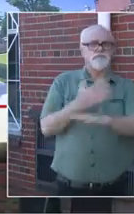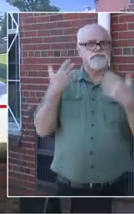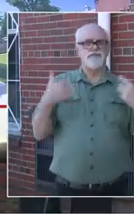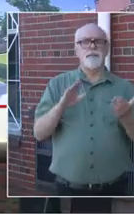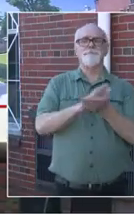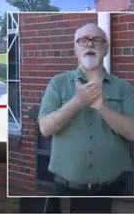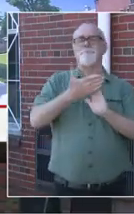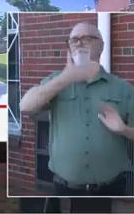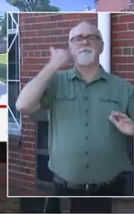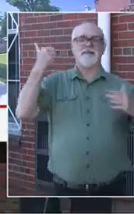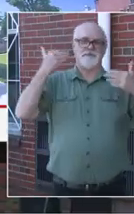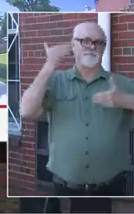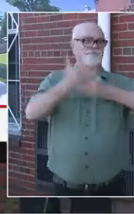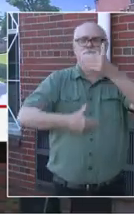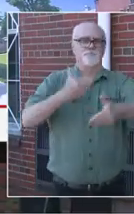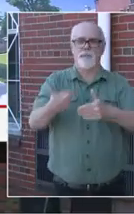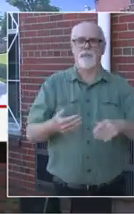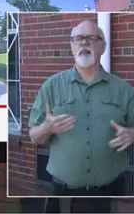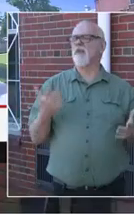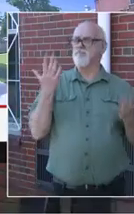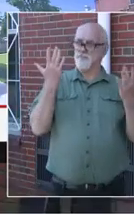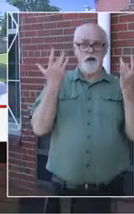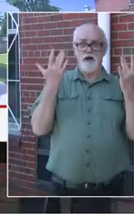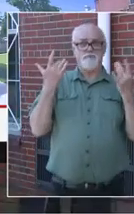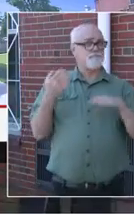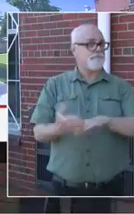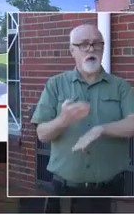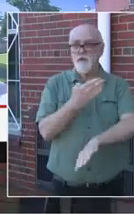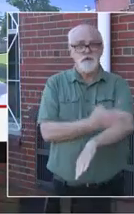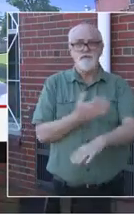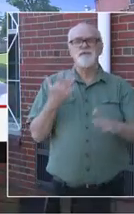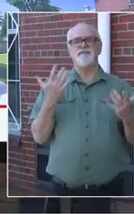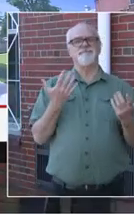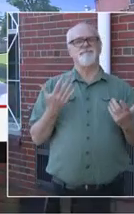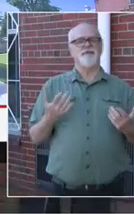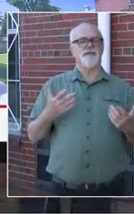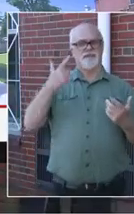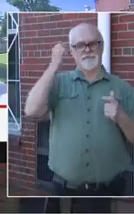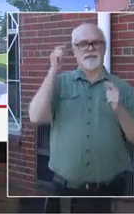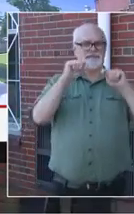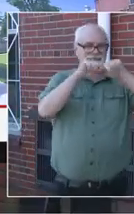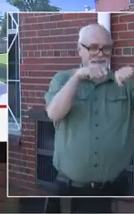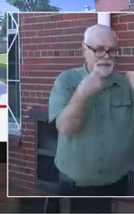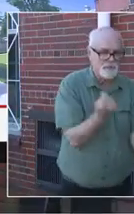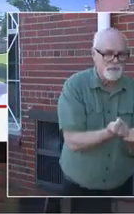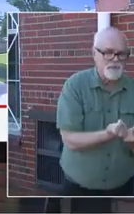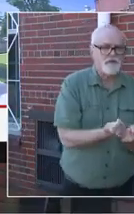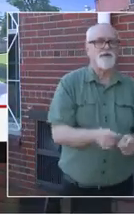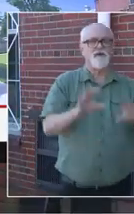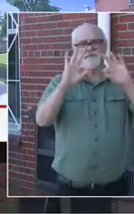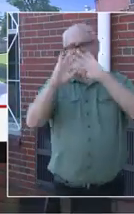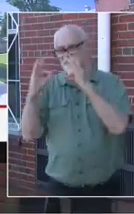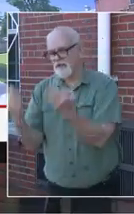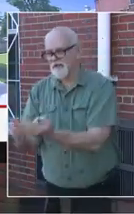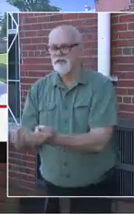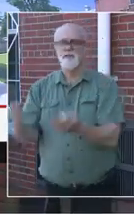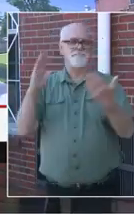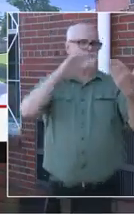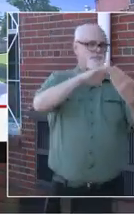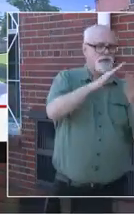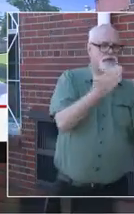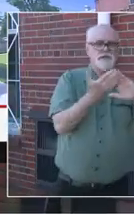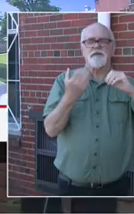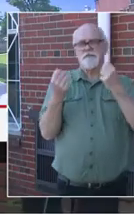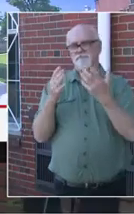know it's attributed to and a testament to the team here, but also the family and the school communities. On Monday,